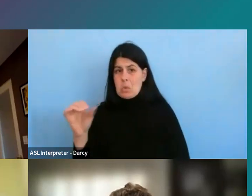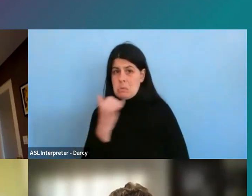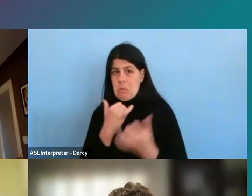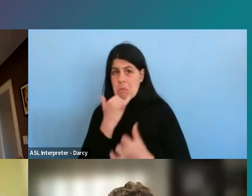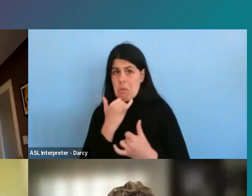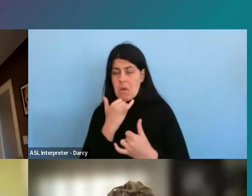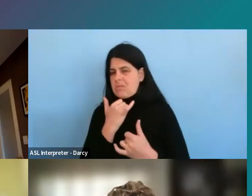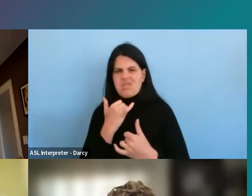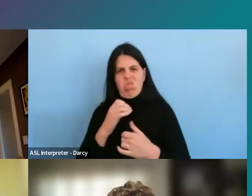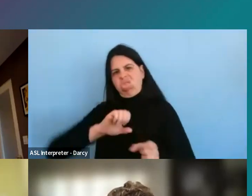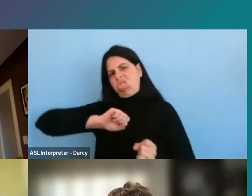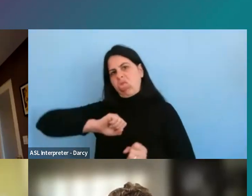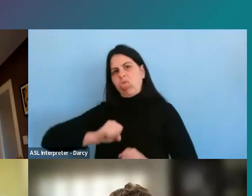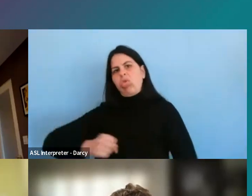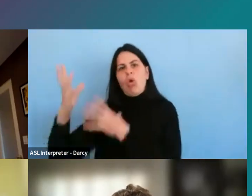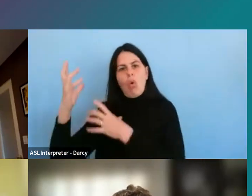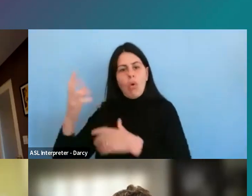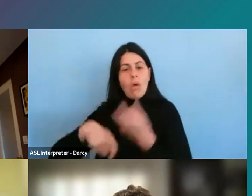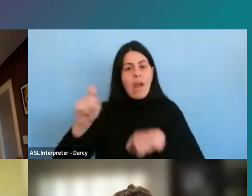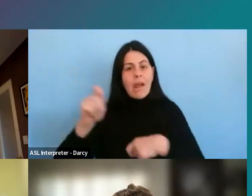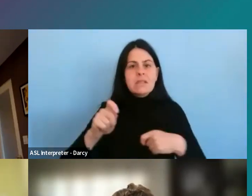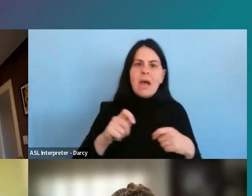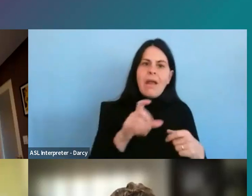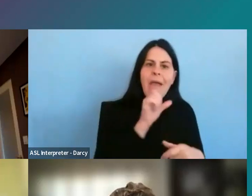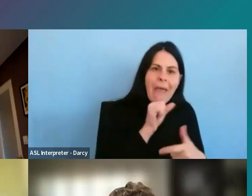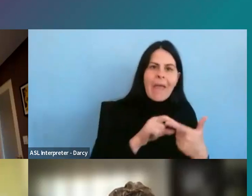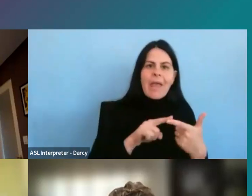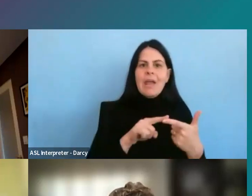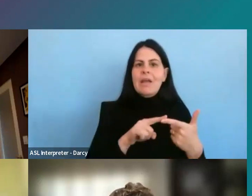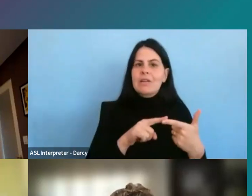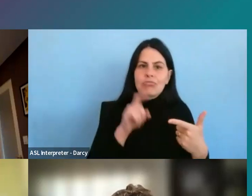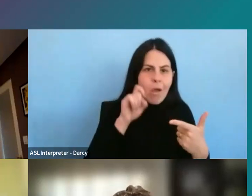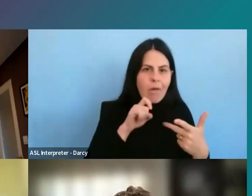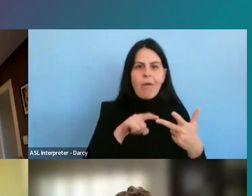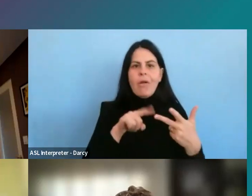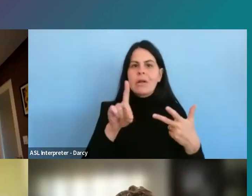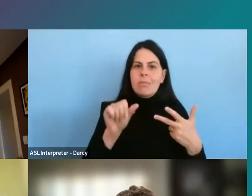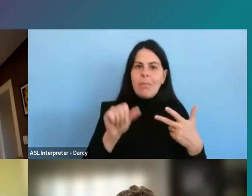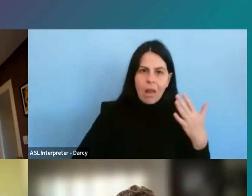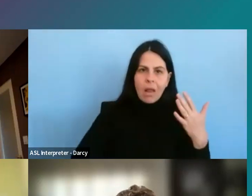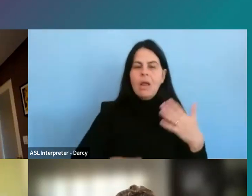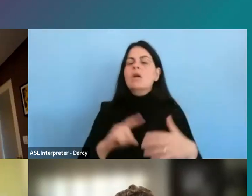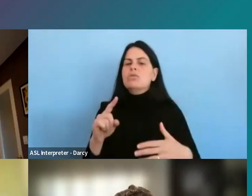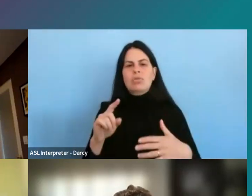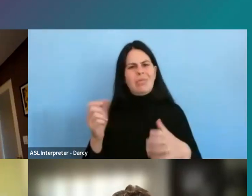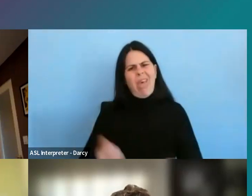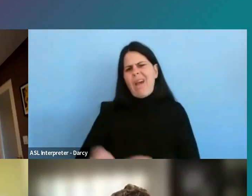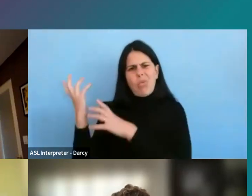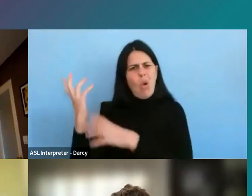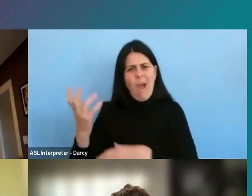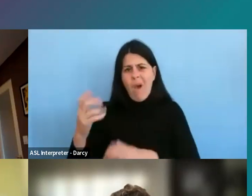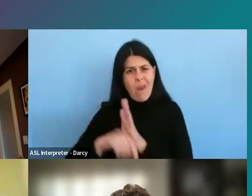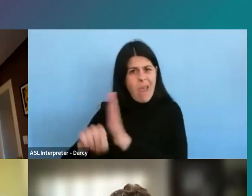age, around illness, around disability, breaking down those taboos, normalizing all of those as